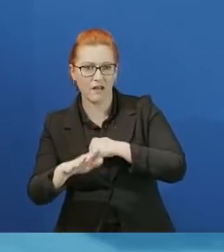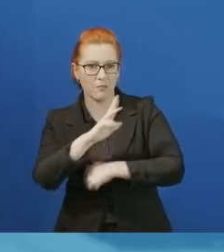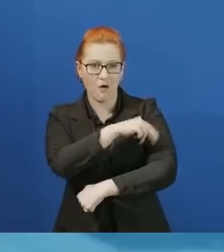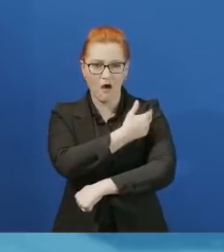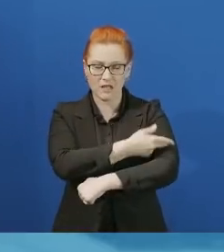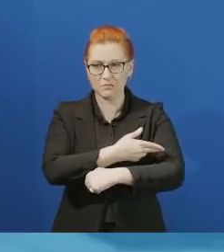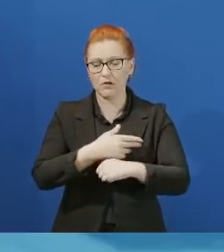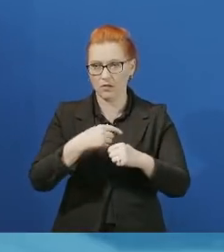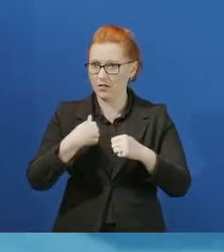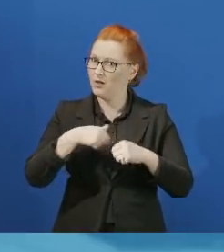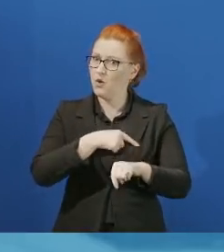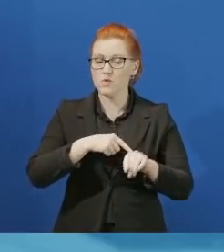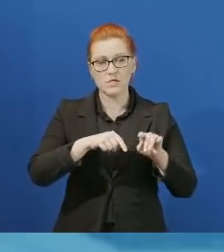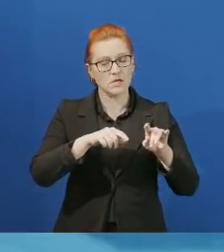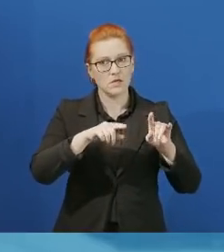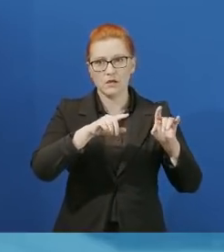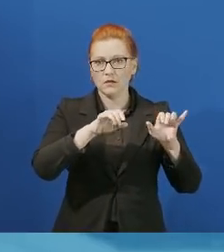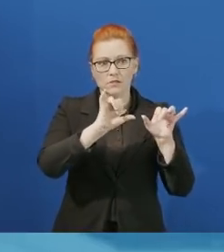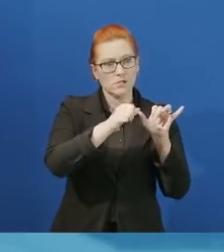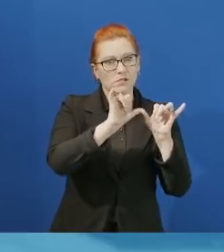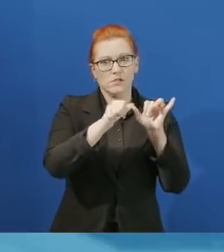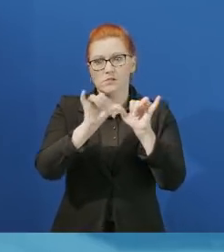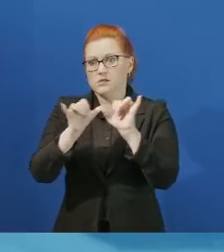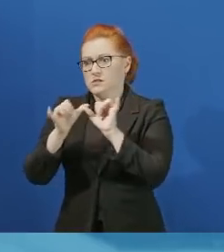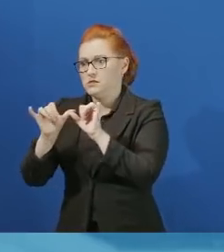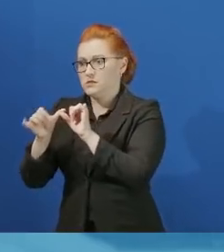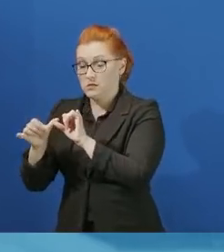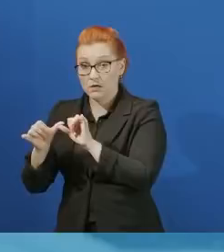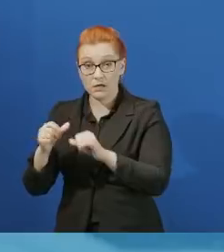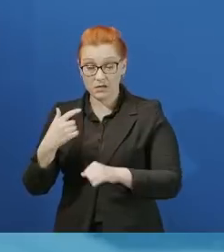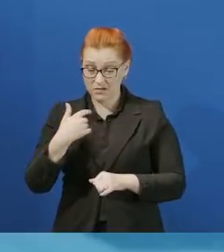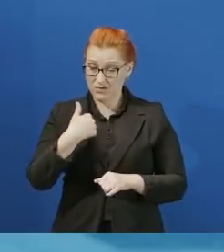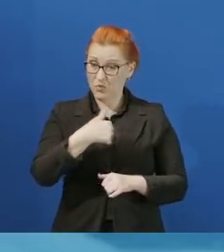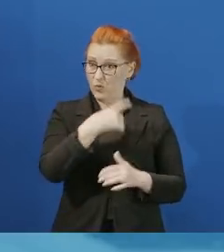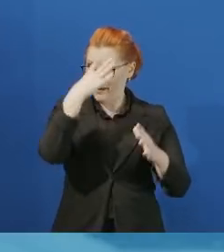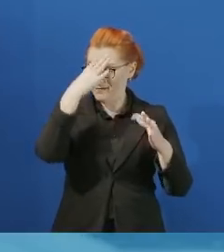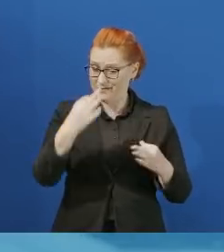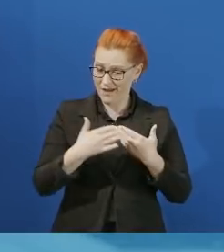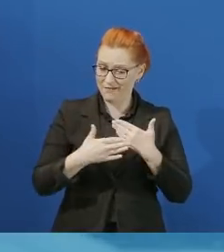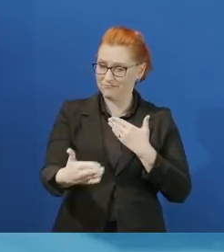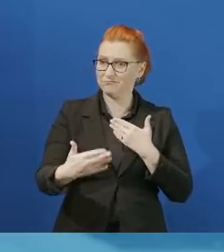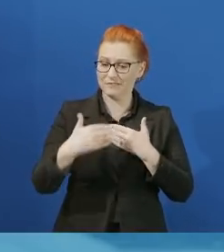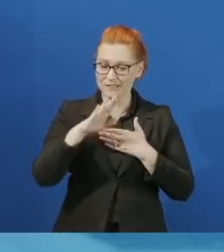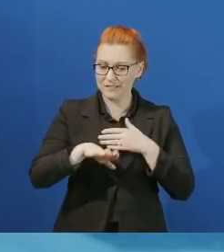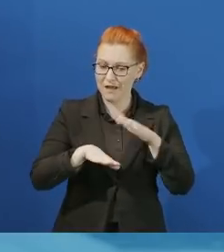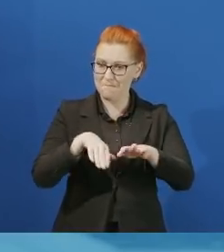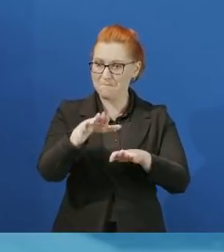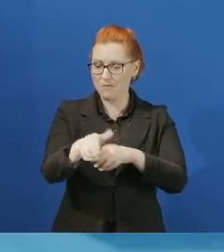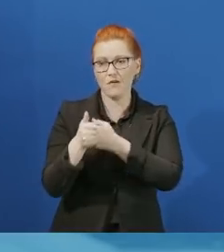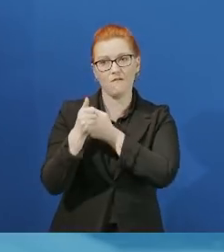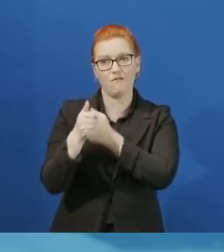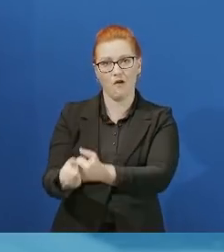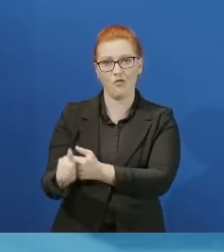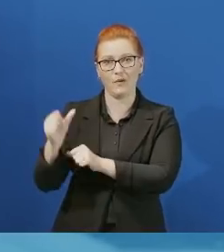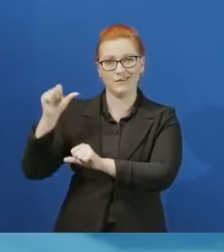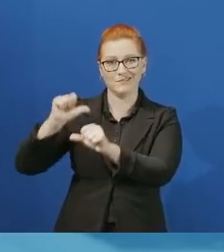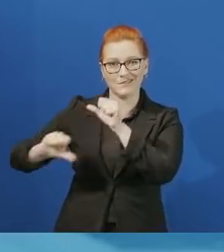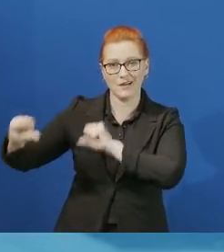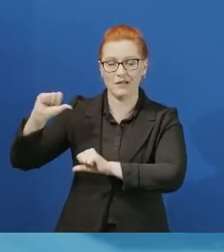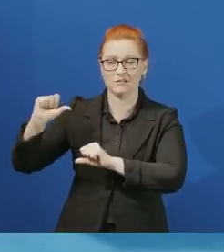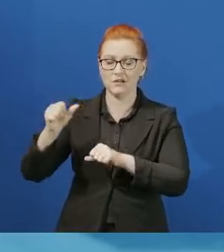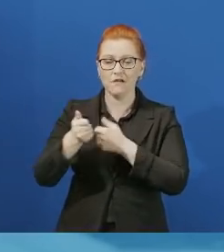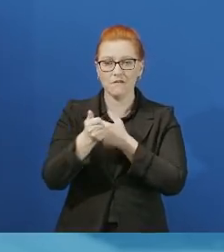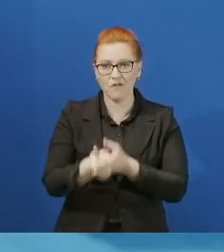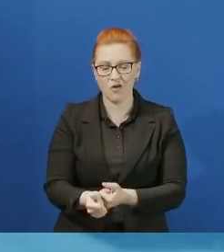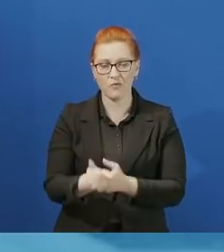they're balanced, they're responsible, they are in alignment with the Department of